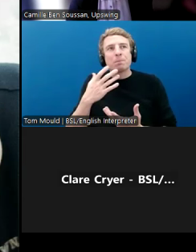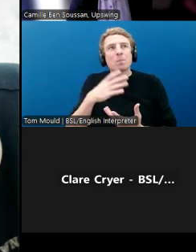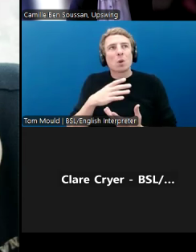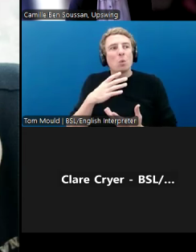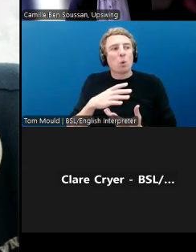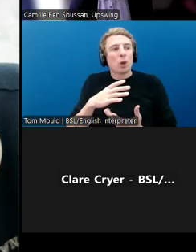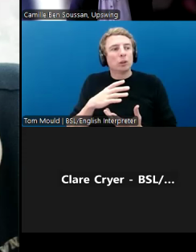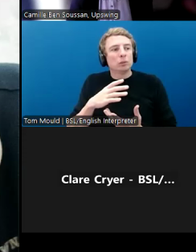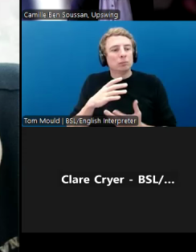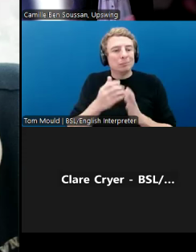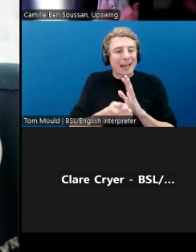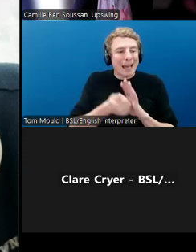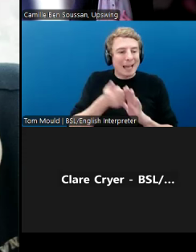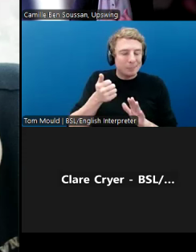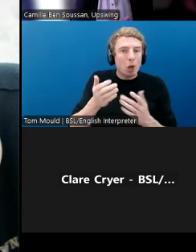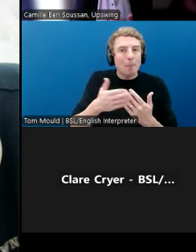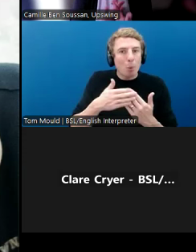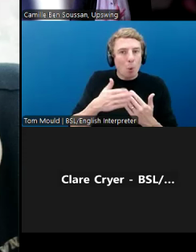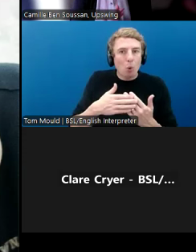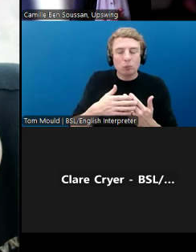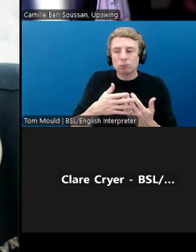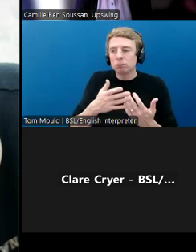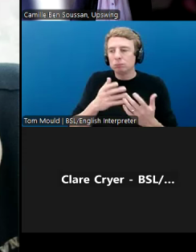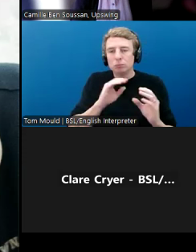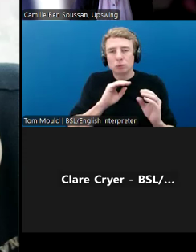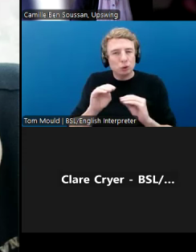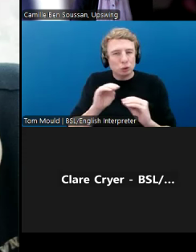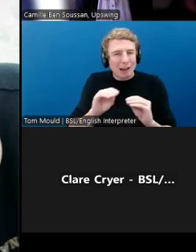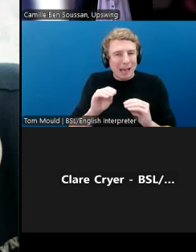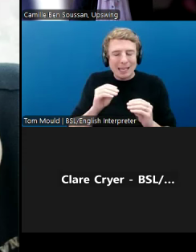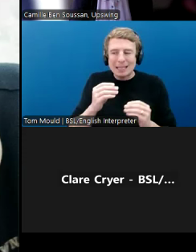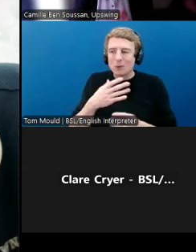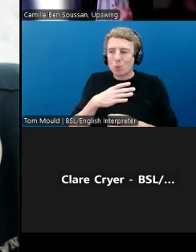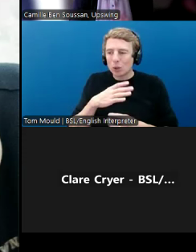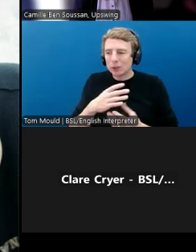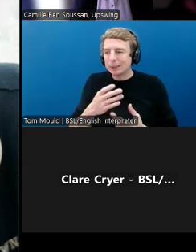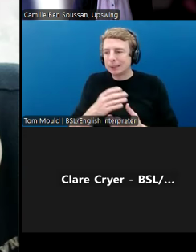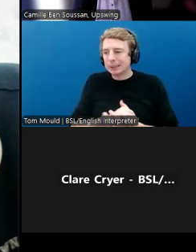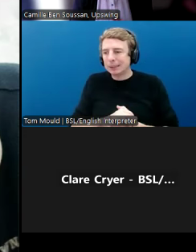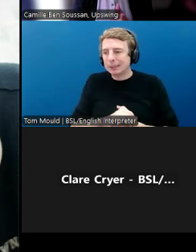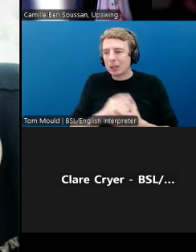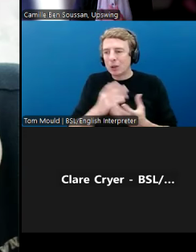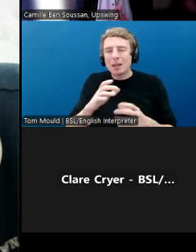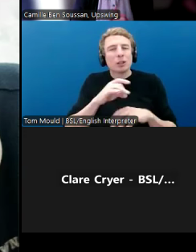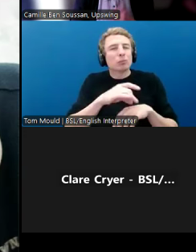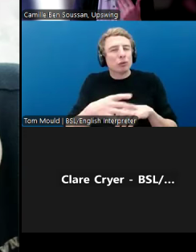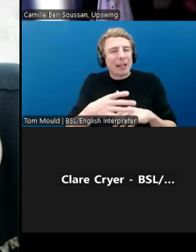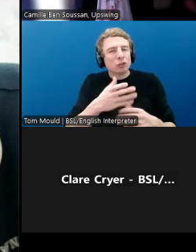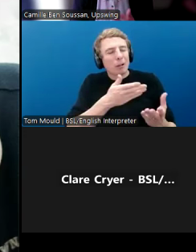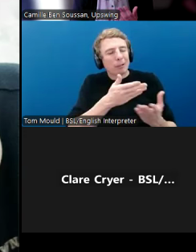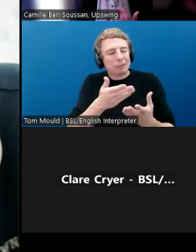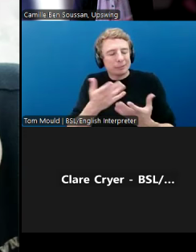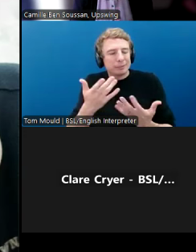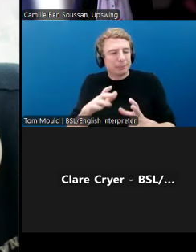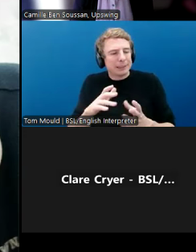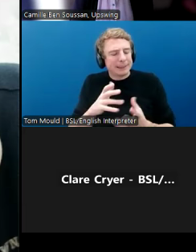increase our expertise. We wanted to train ourselves. So we worked with consultants to look at the activities we were proposing and how